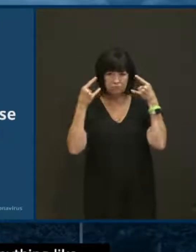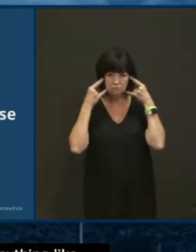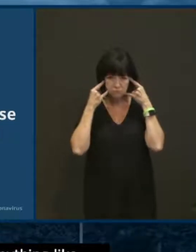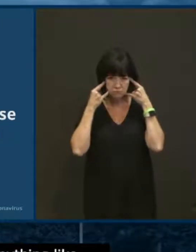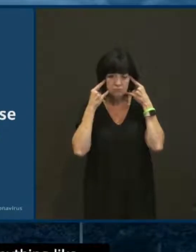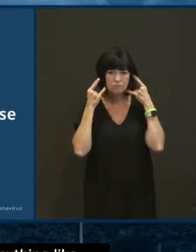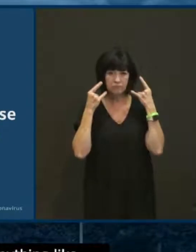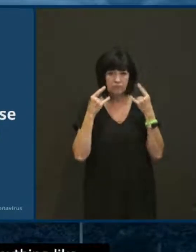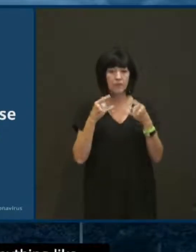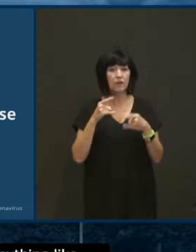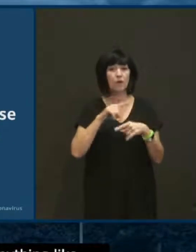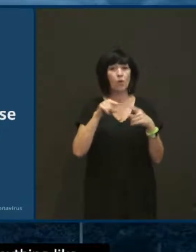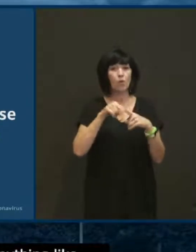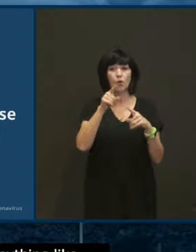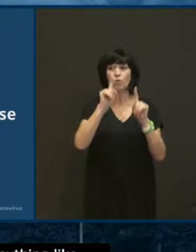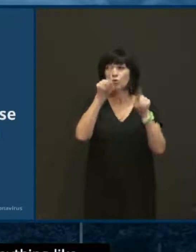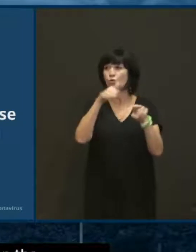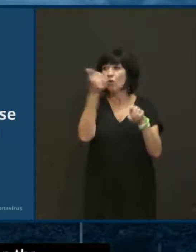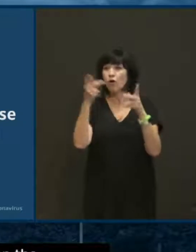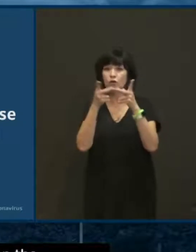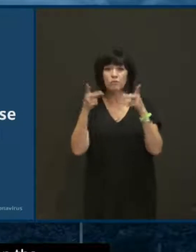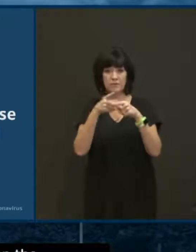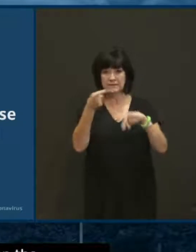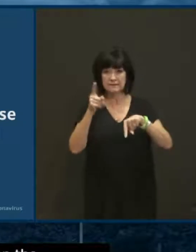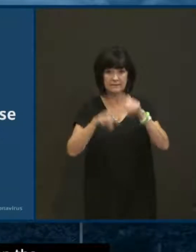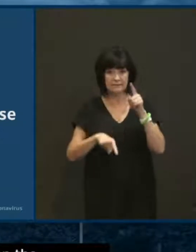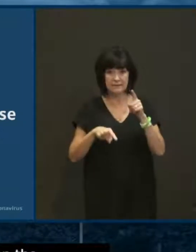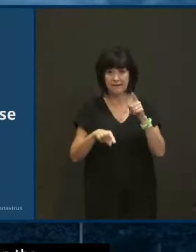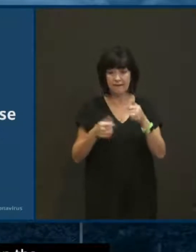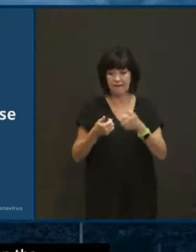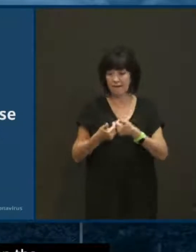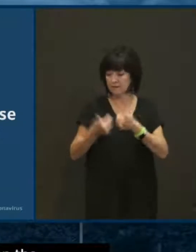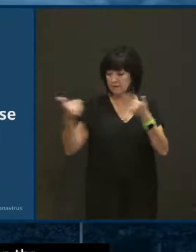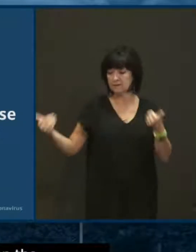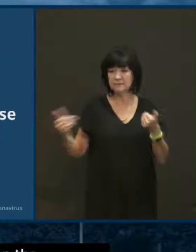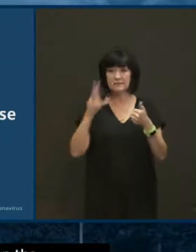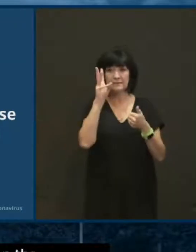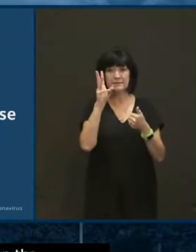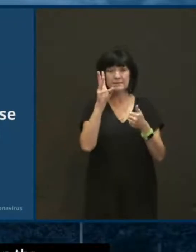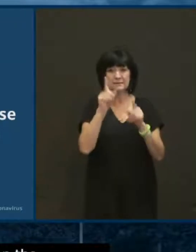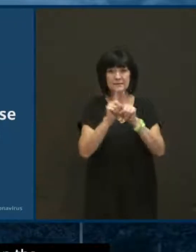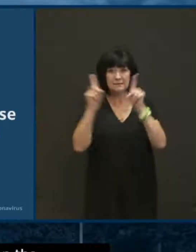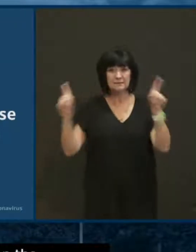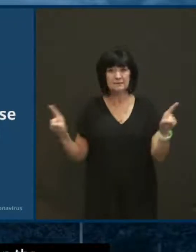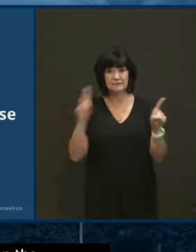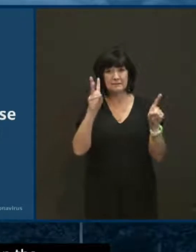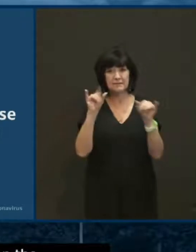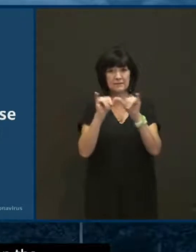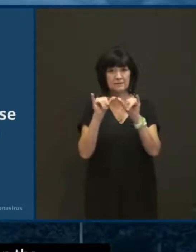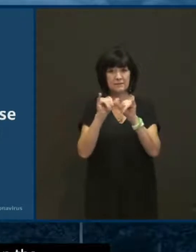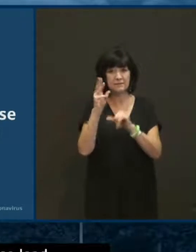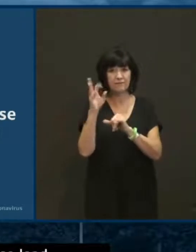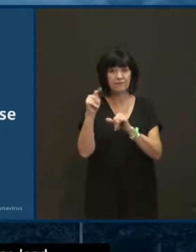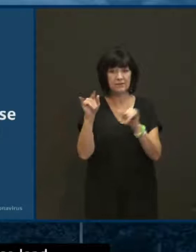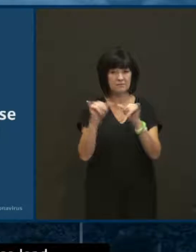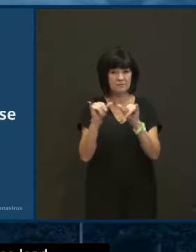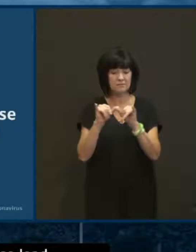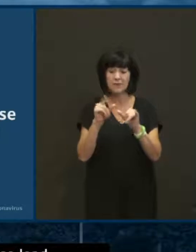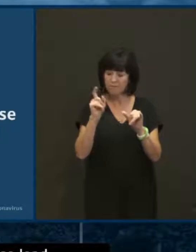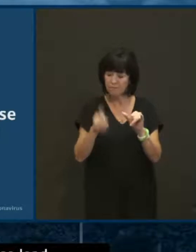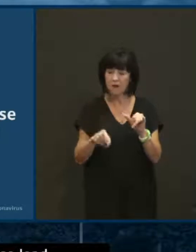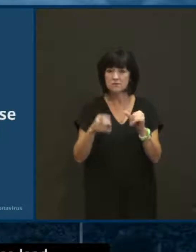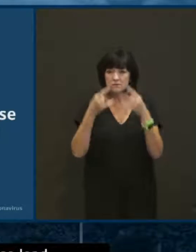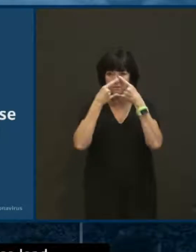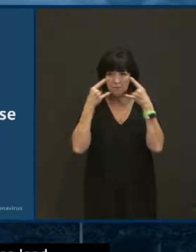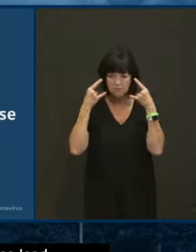appropriate 6-foot social distancing outside of your household. So everybody should be wearing a mask. We know that's